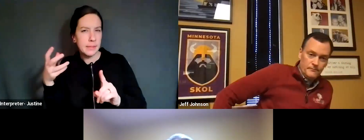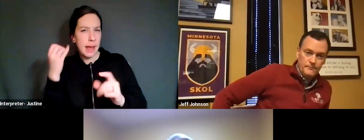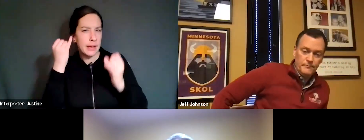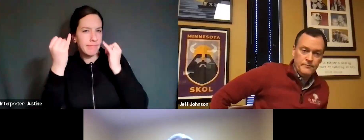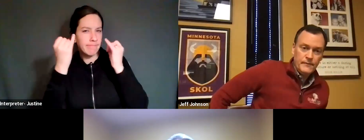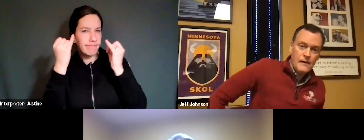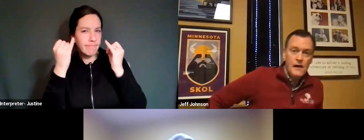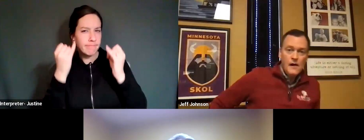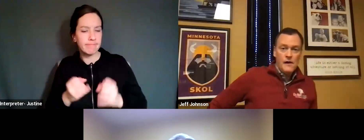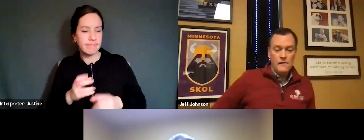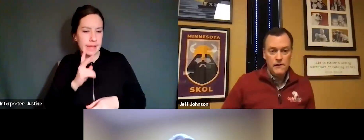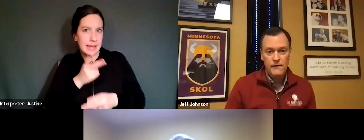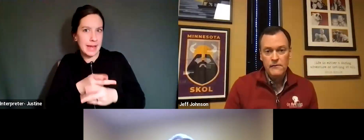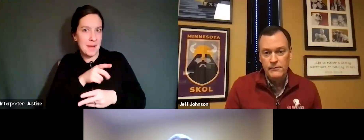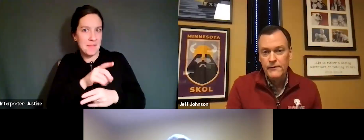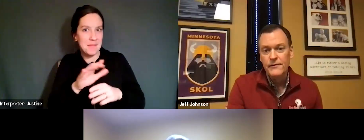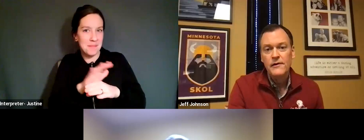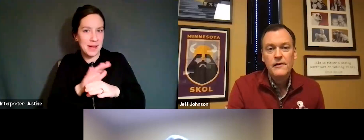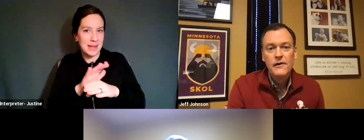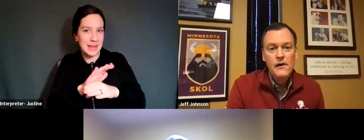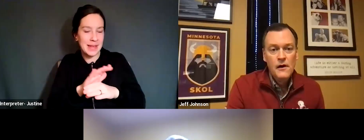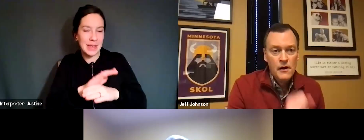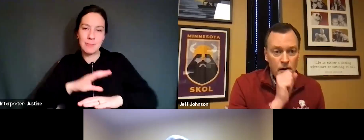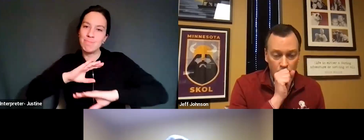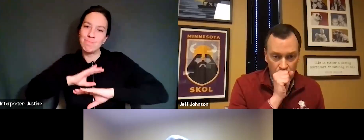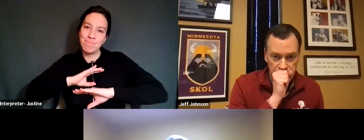and fulfilled in their careers. So,